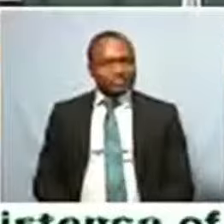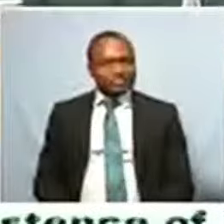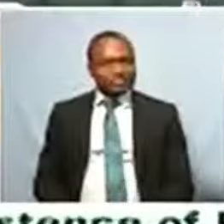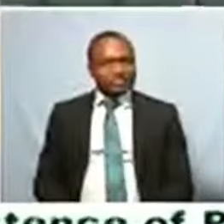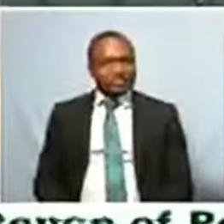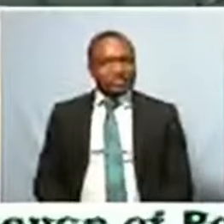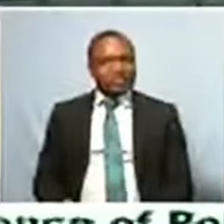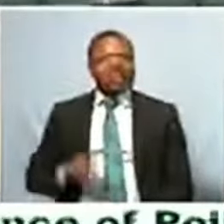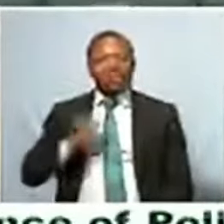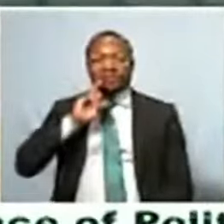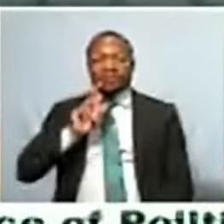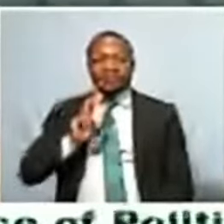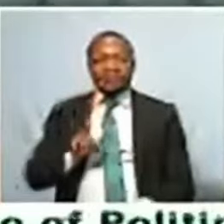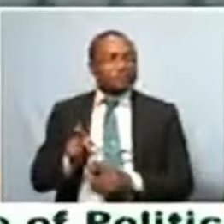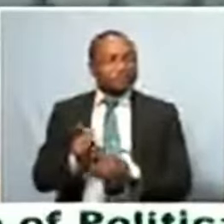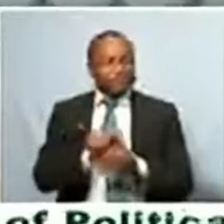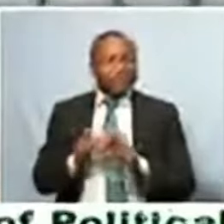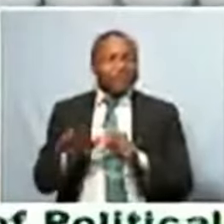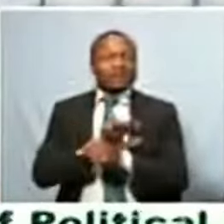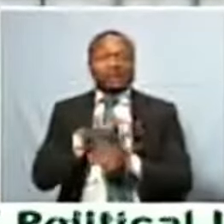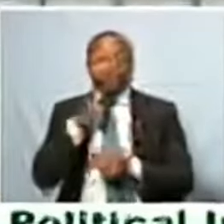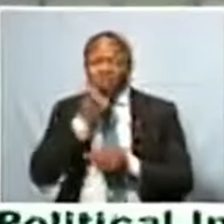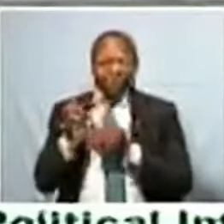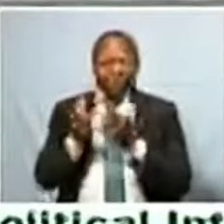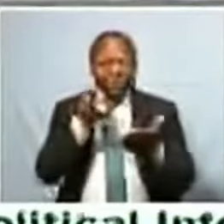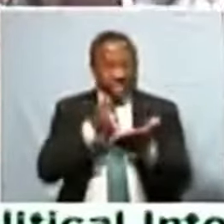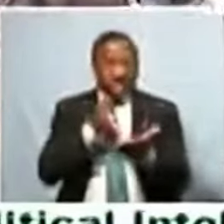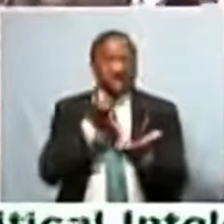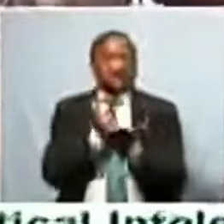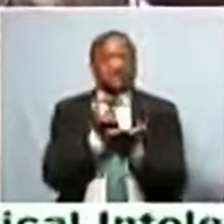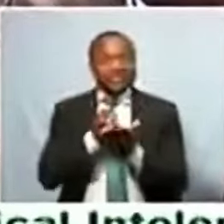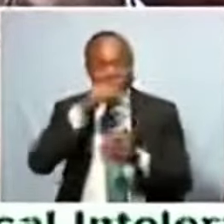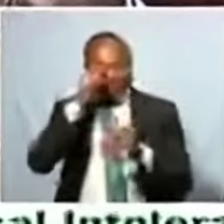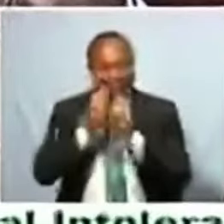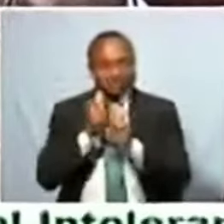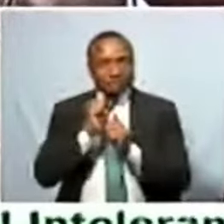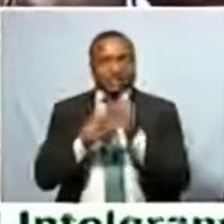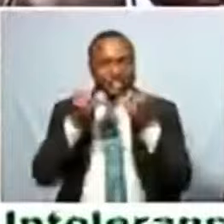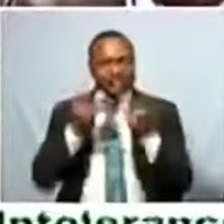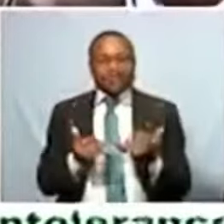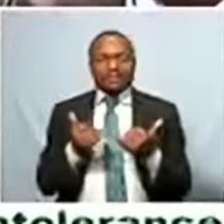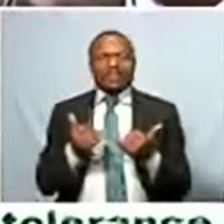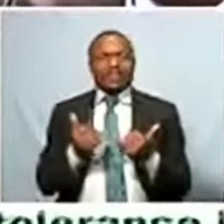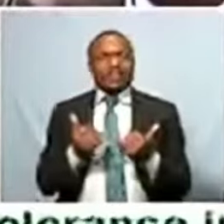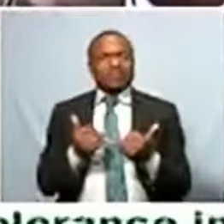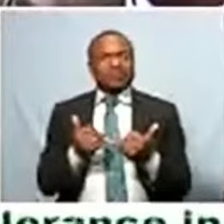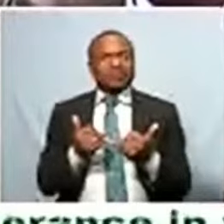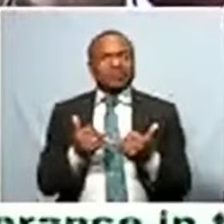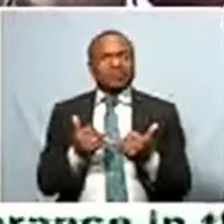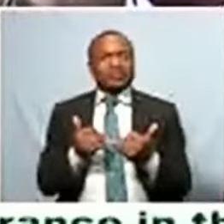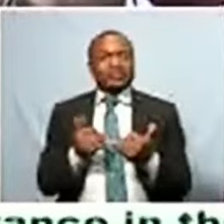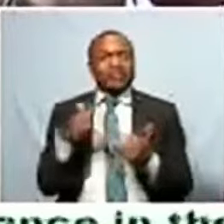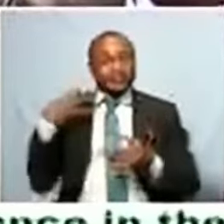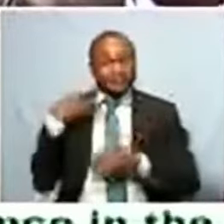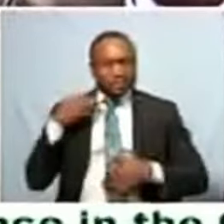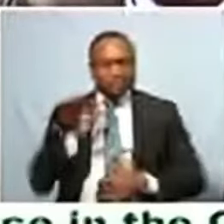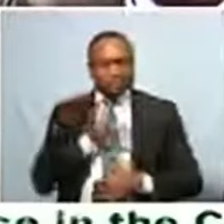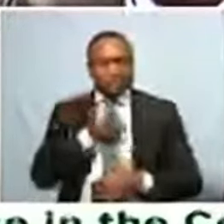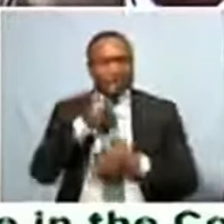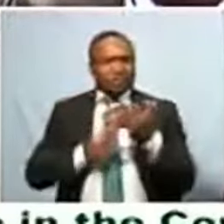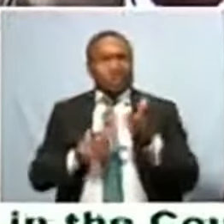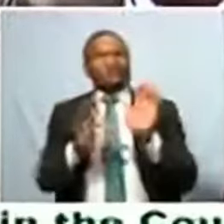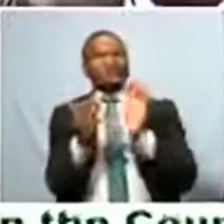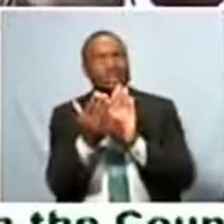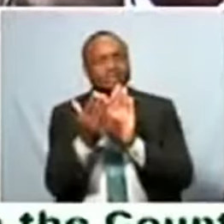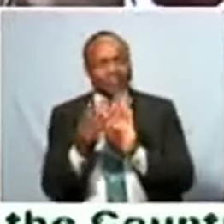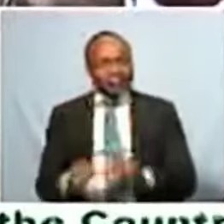So we need to be very careful who brings these motions, because they are now igniting and reminding us of what we went through.